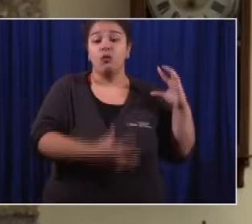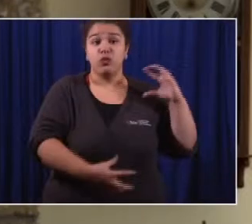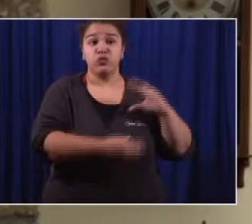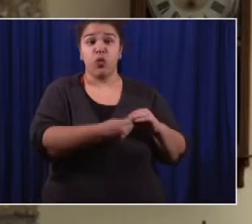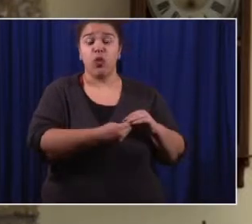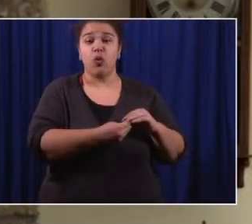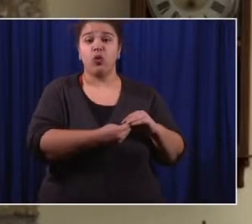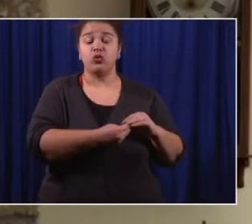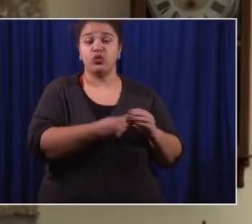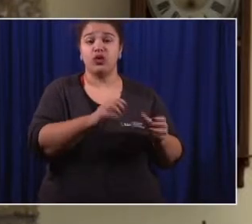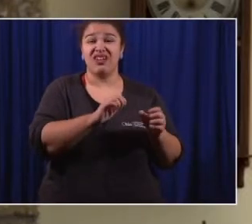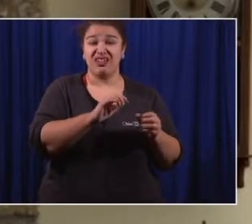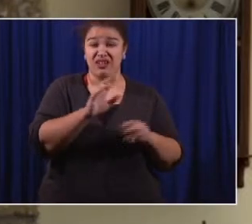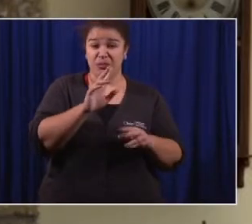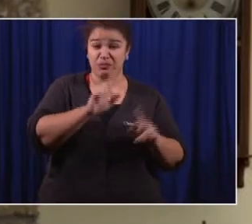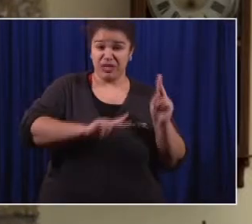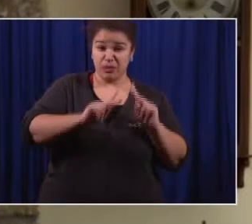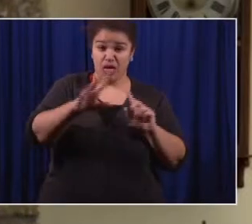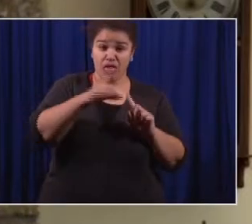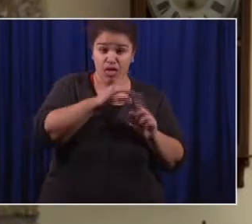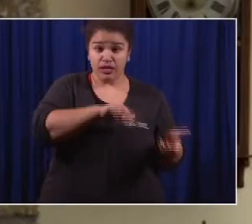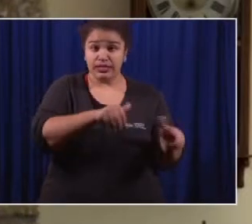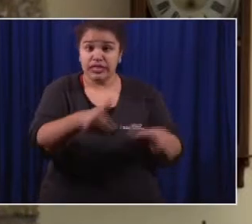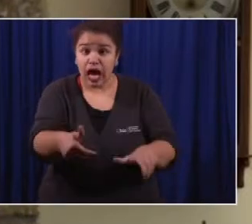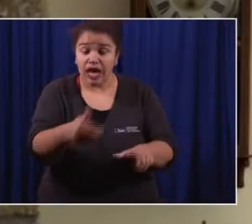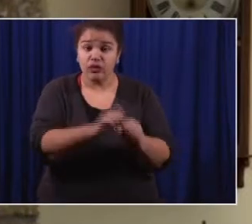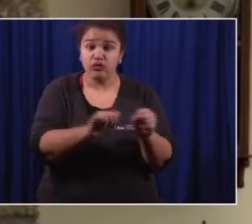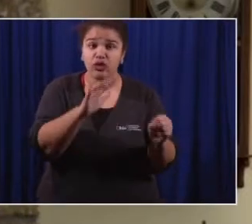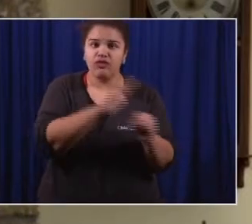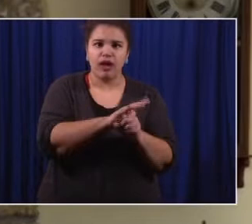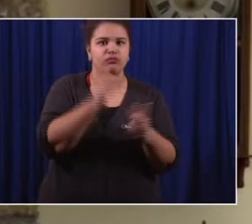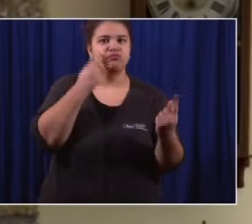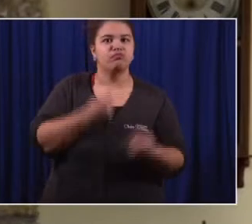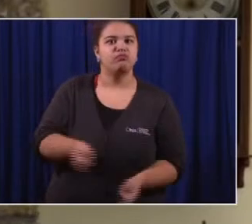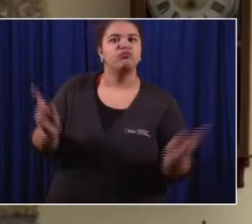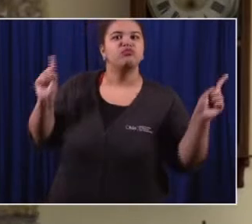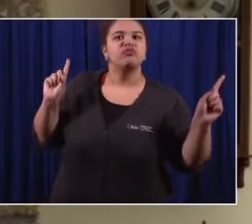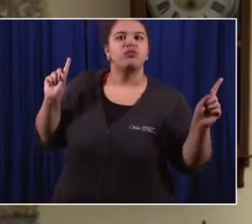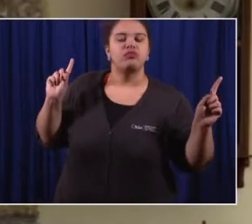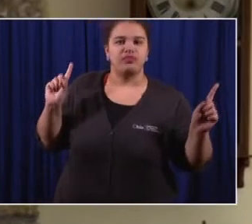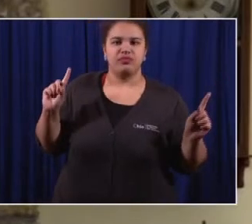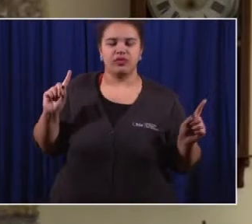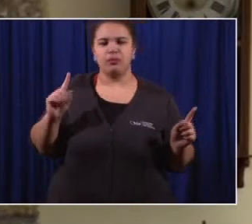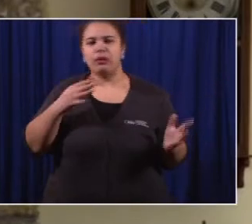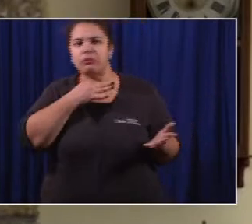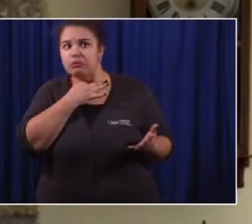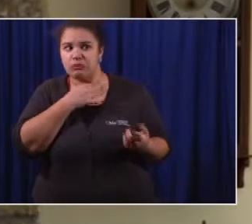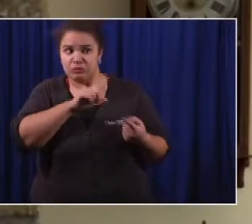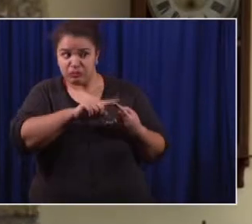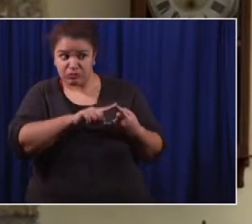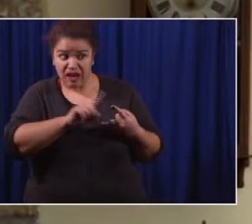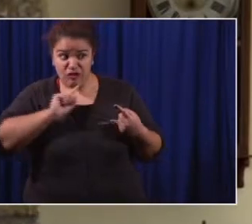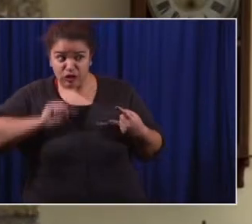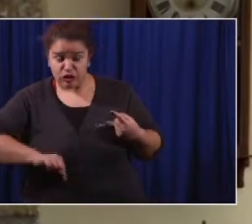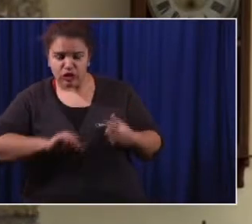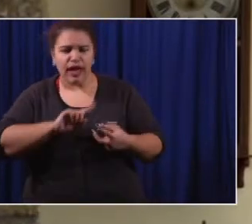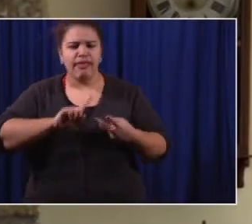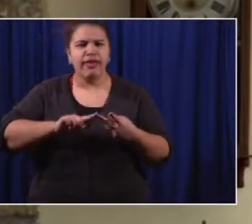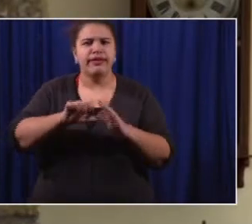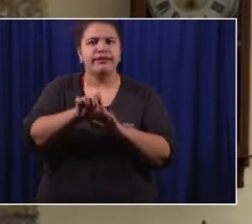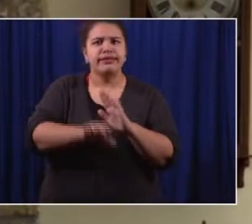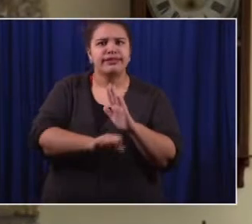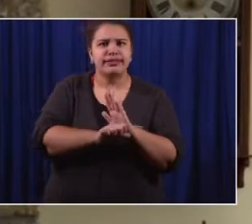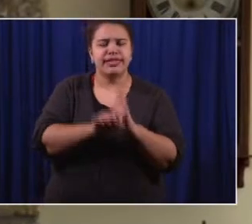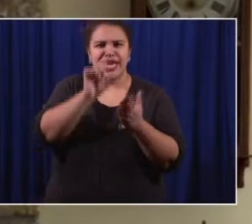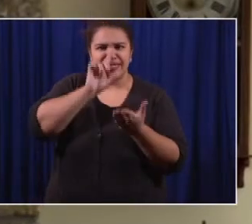But we'd also like to know what more is being done aside from state inspections to hold individual nursing